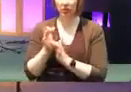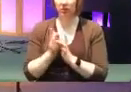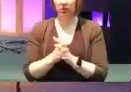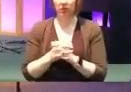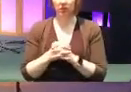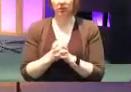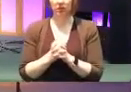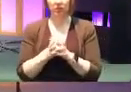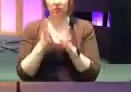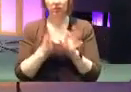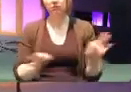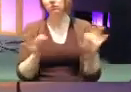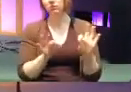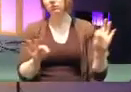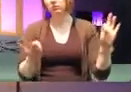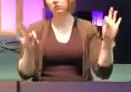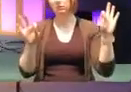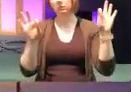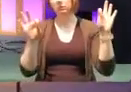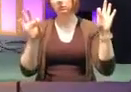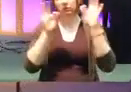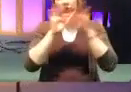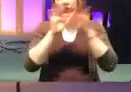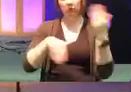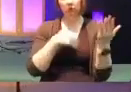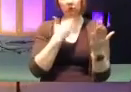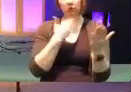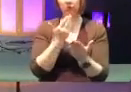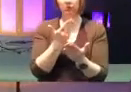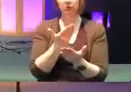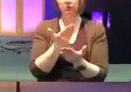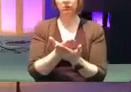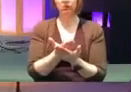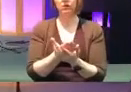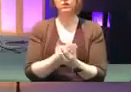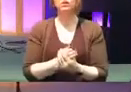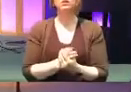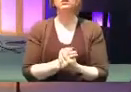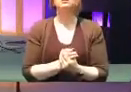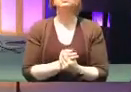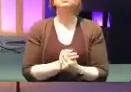You are worthy of it all.